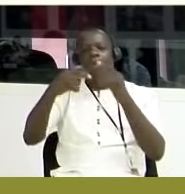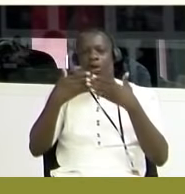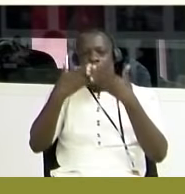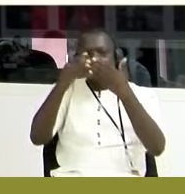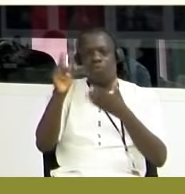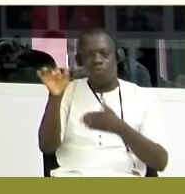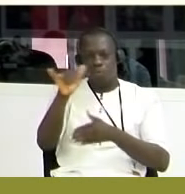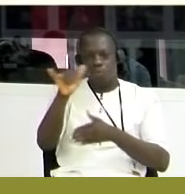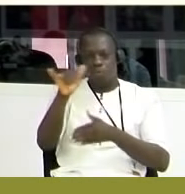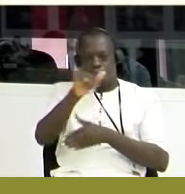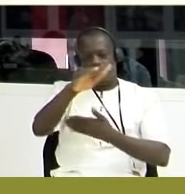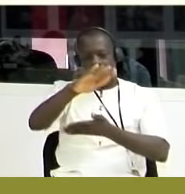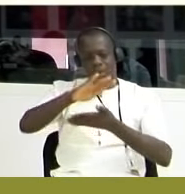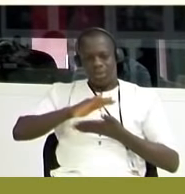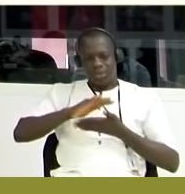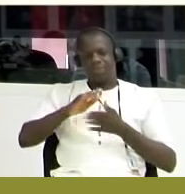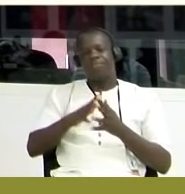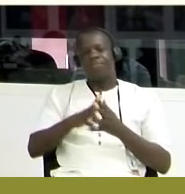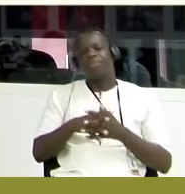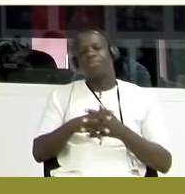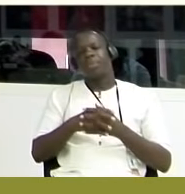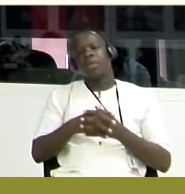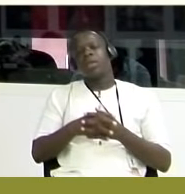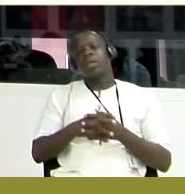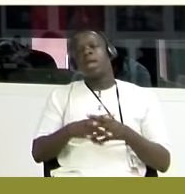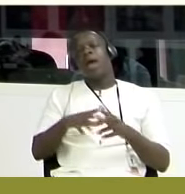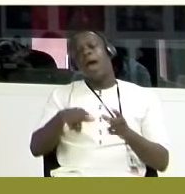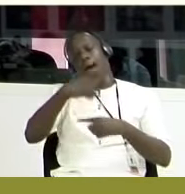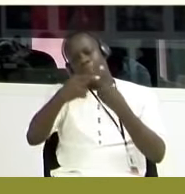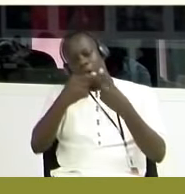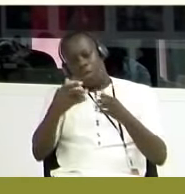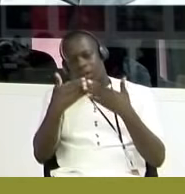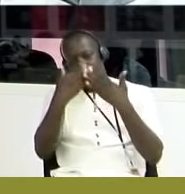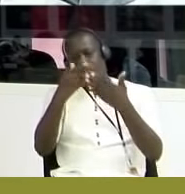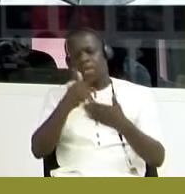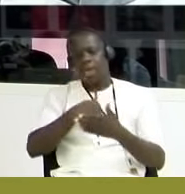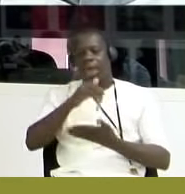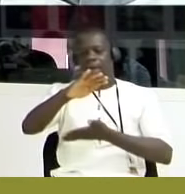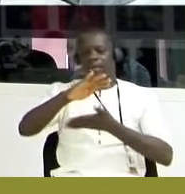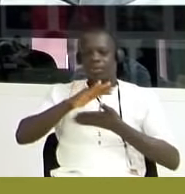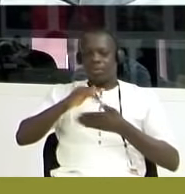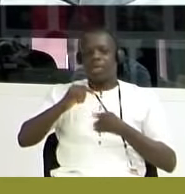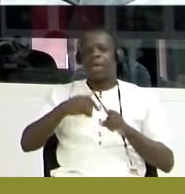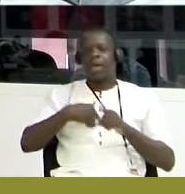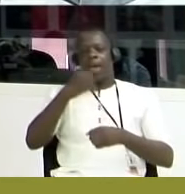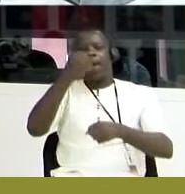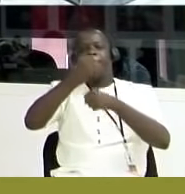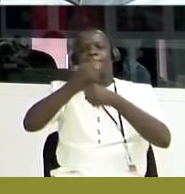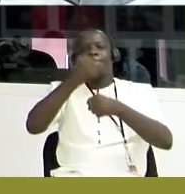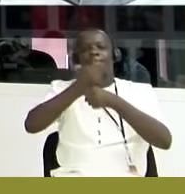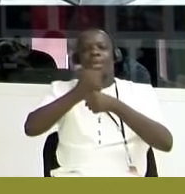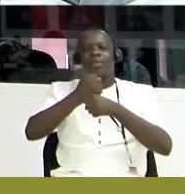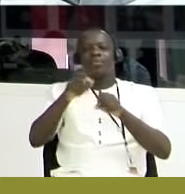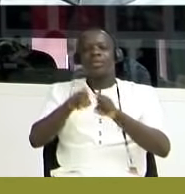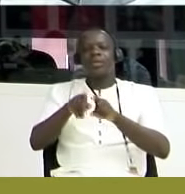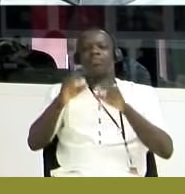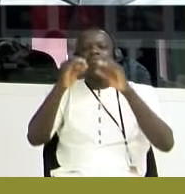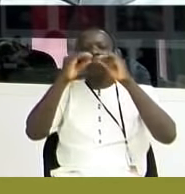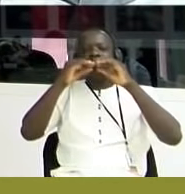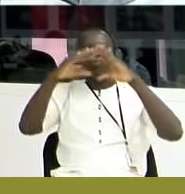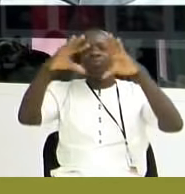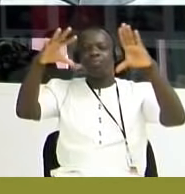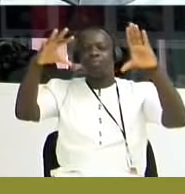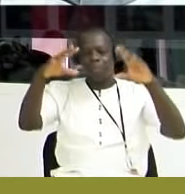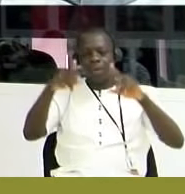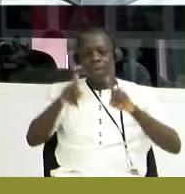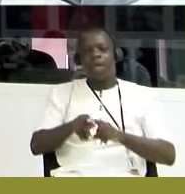I received, I sent a press release from the ministry, which was broadcast on